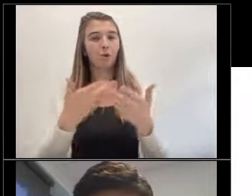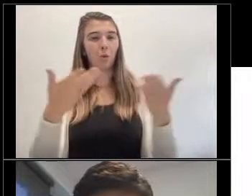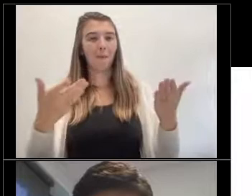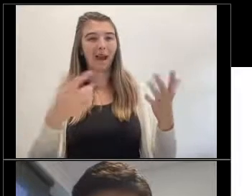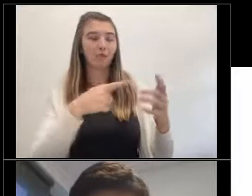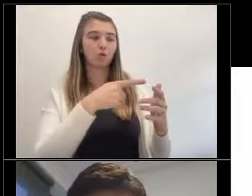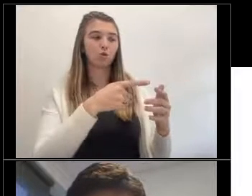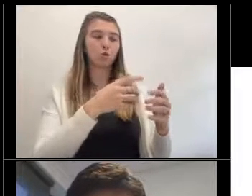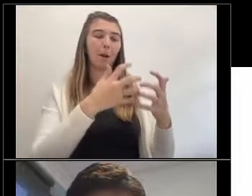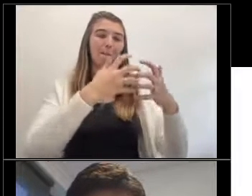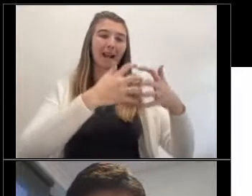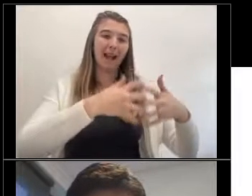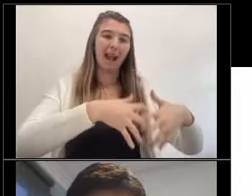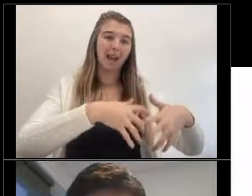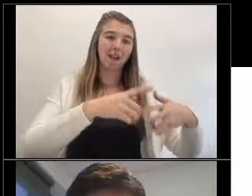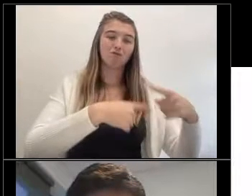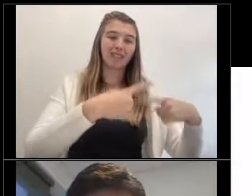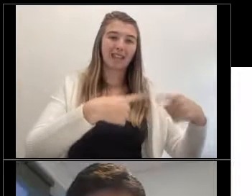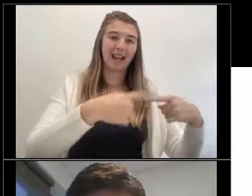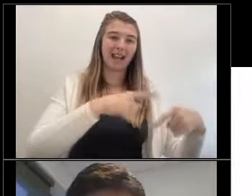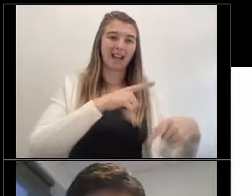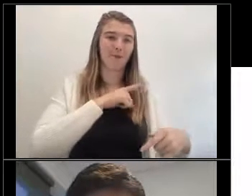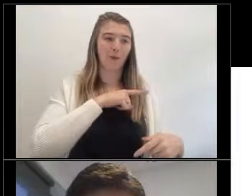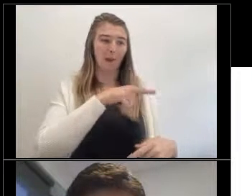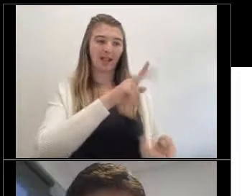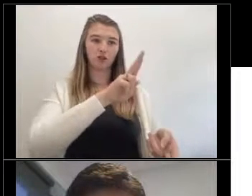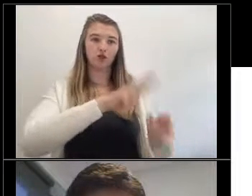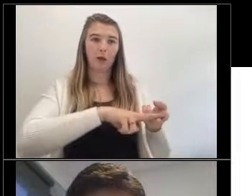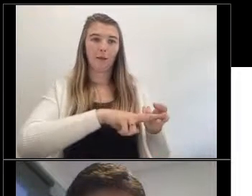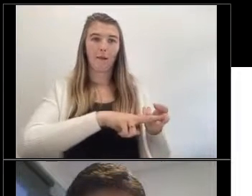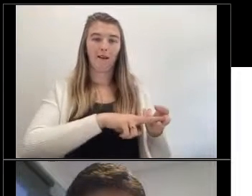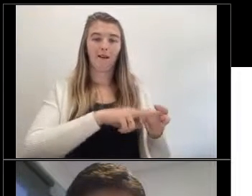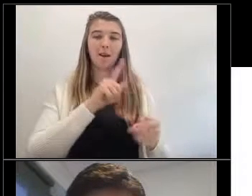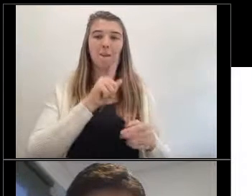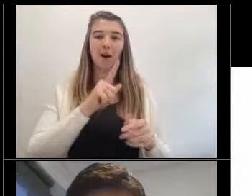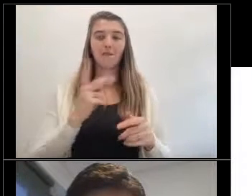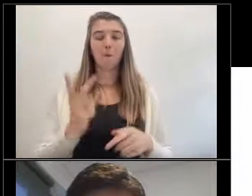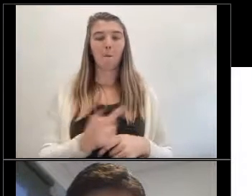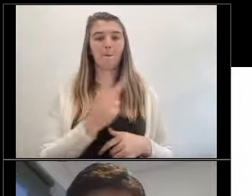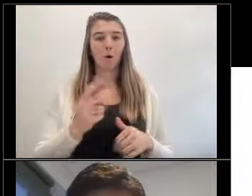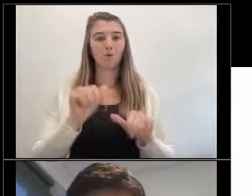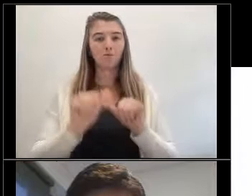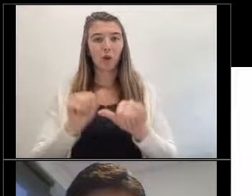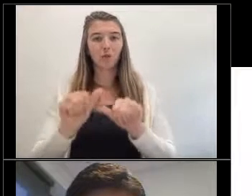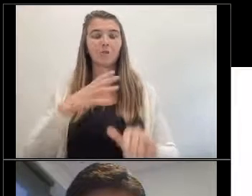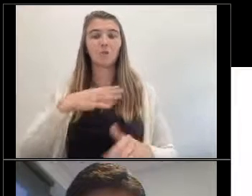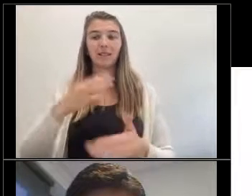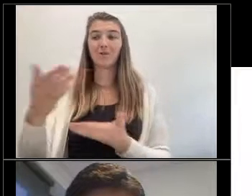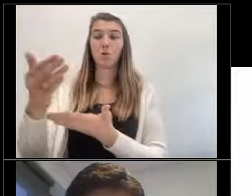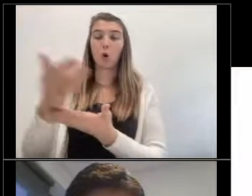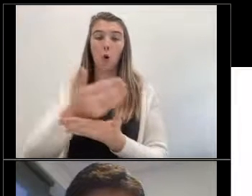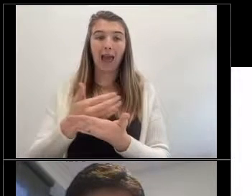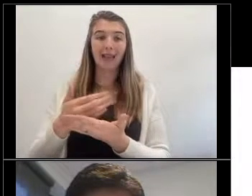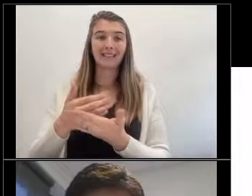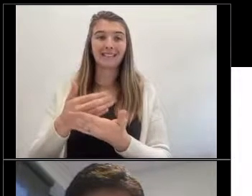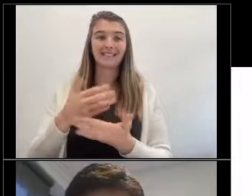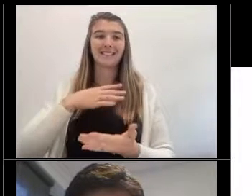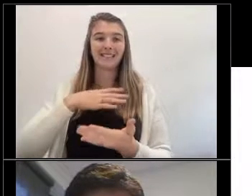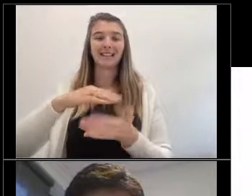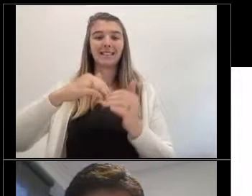mechanical recycling is still cheaper because for both processes you need to collect and you need to separate the waste. And in